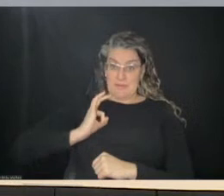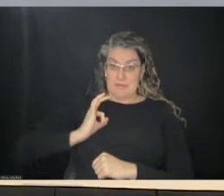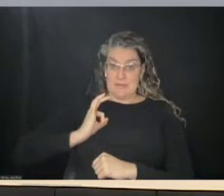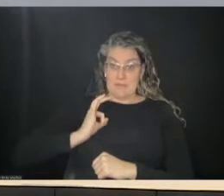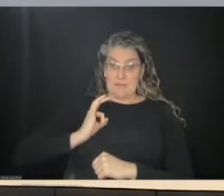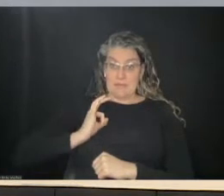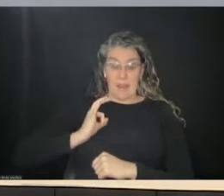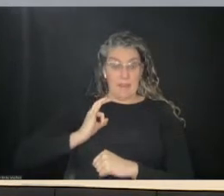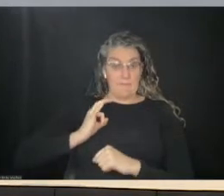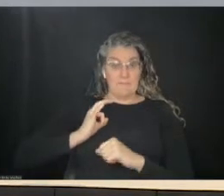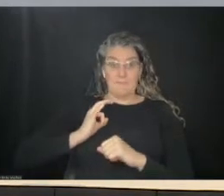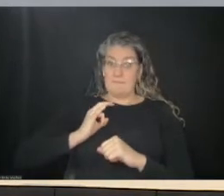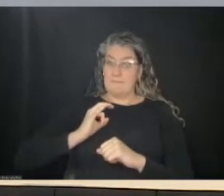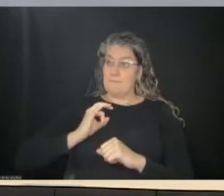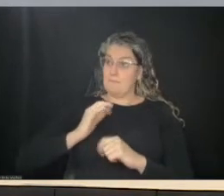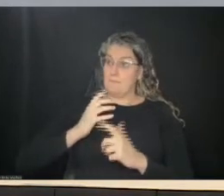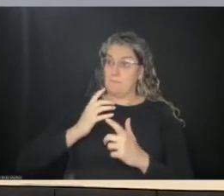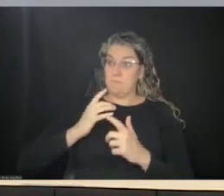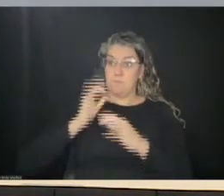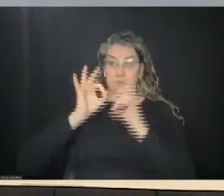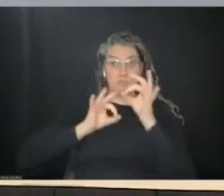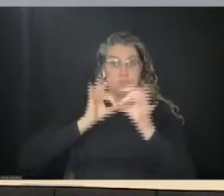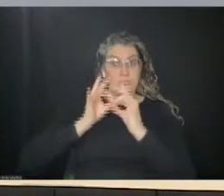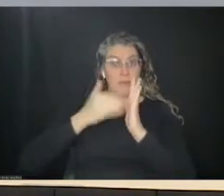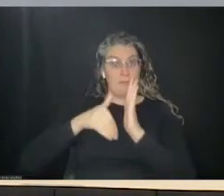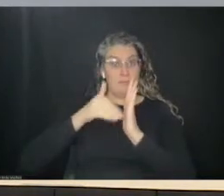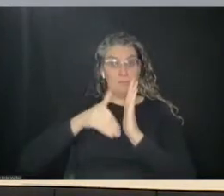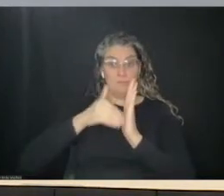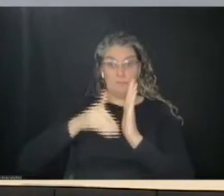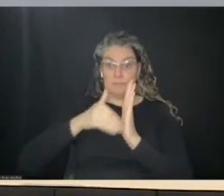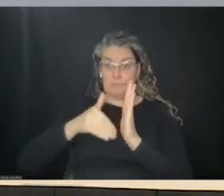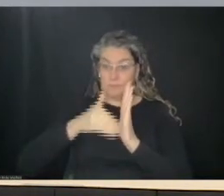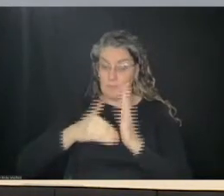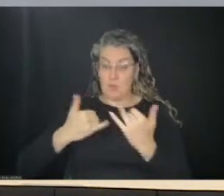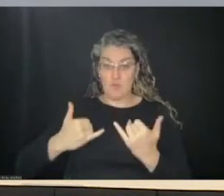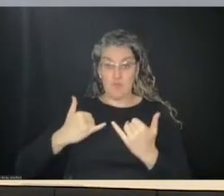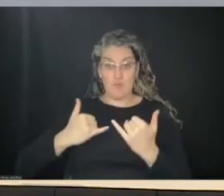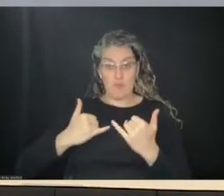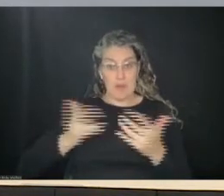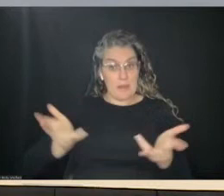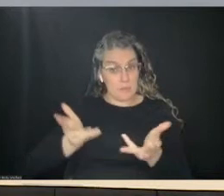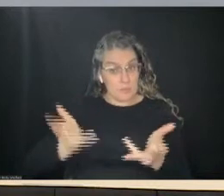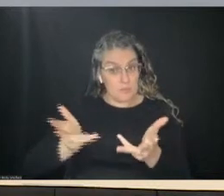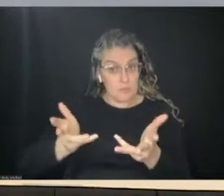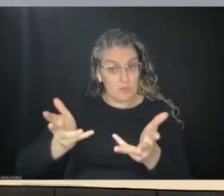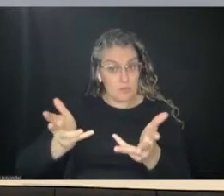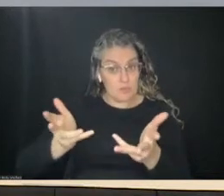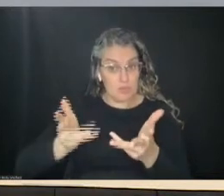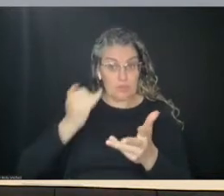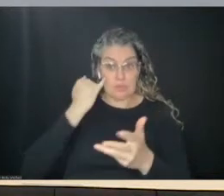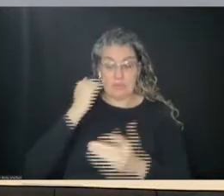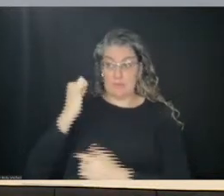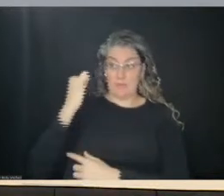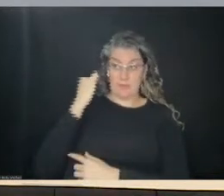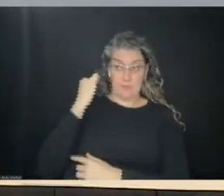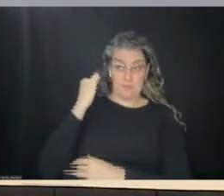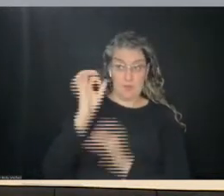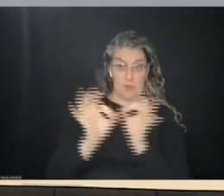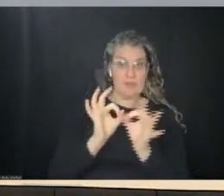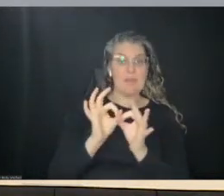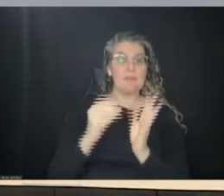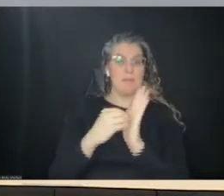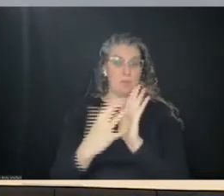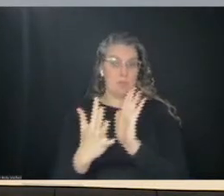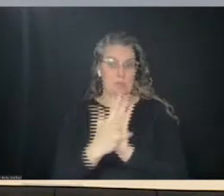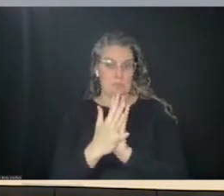directive. However, if necessary, we will put it in a public health order. Our priority will continue to be keeping